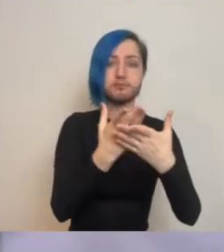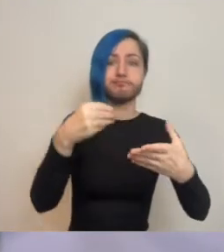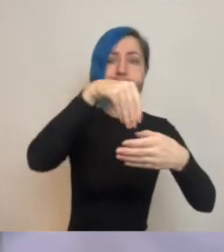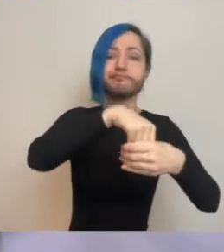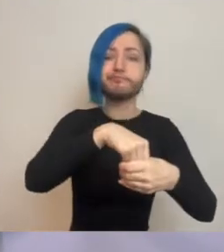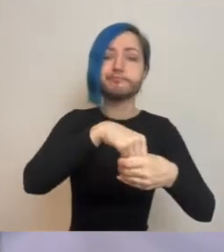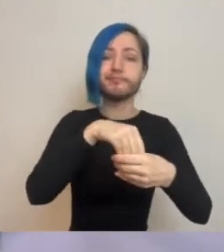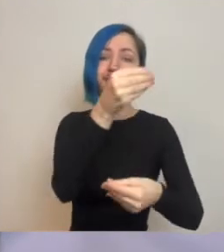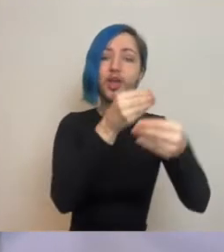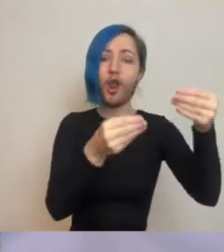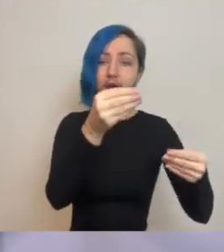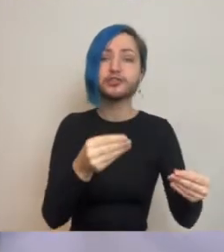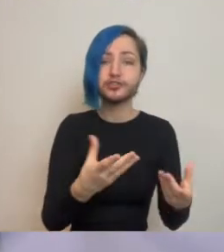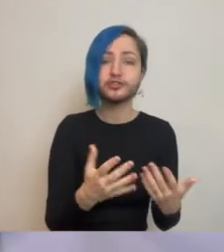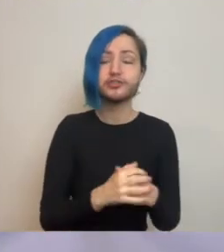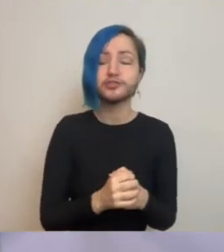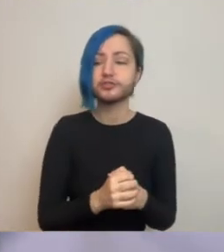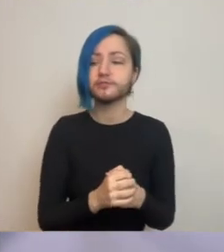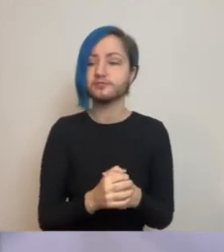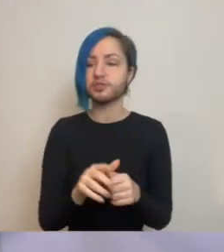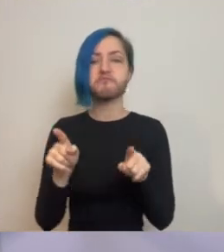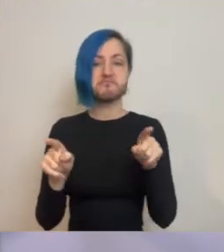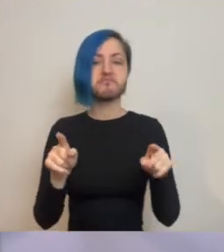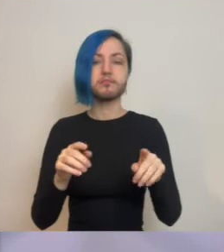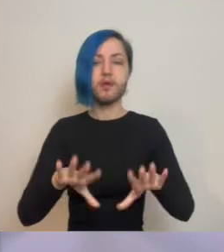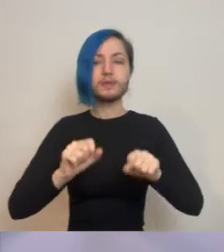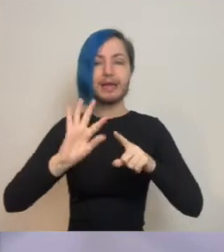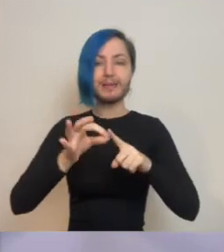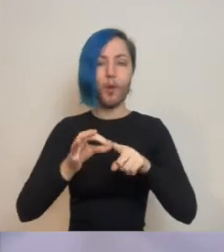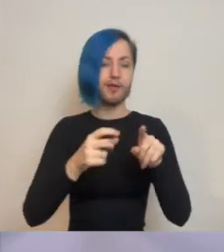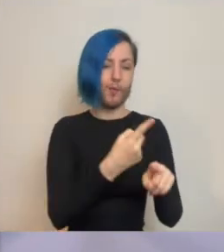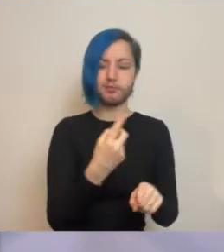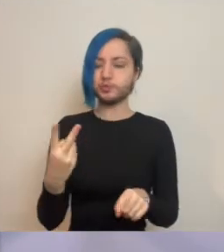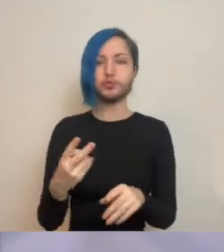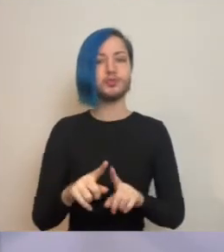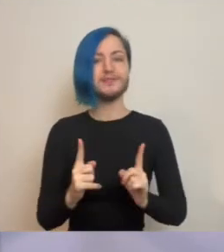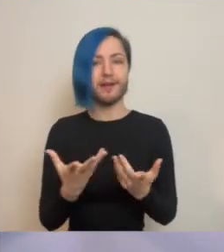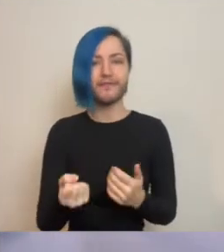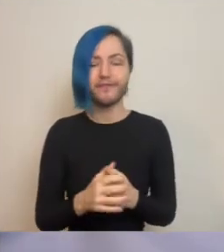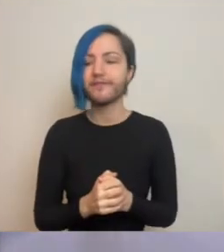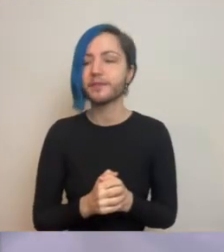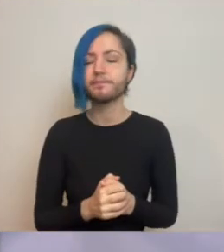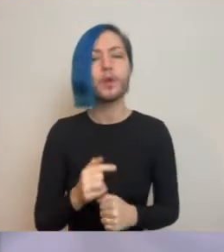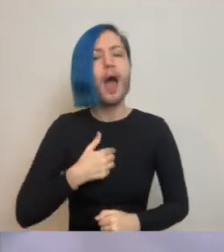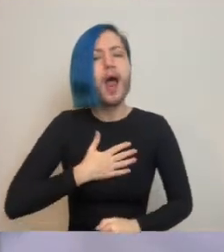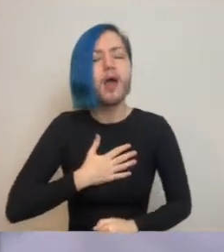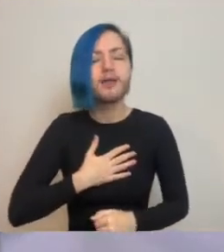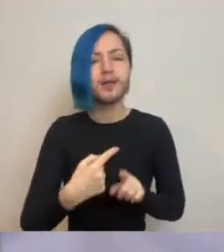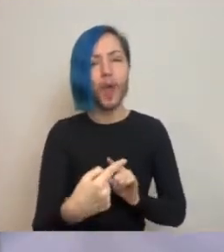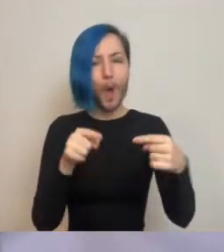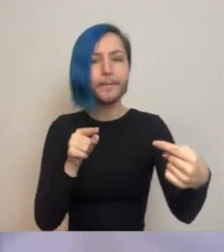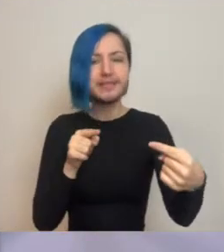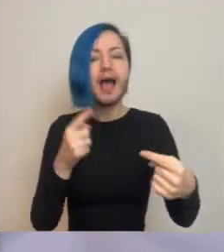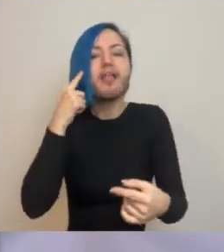making. Okay, so that's good. So we've got 2 different starting points. Now, I like working with opposites. I think it really kind of adds a little